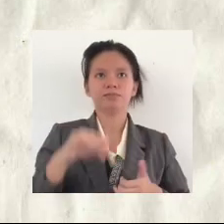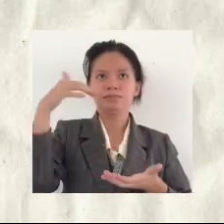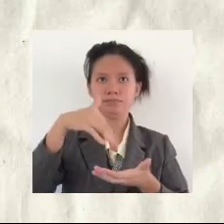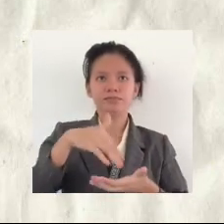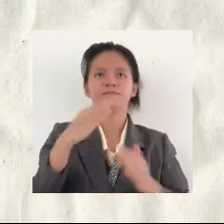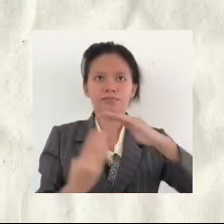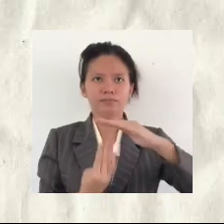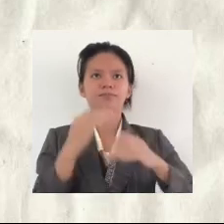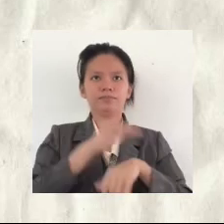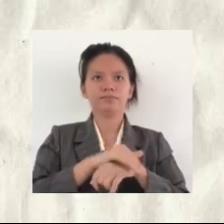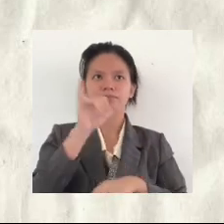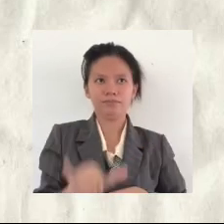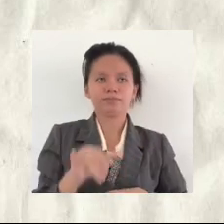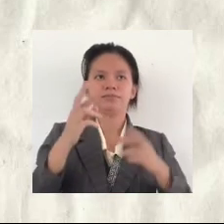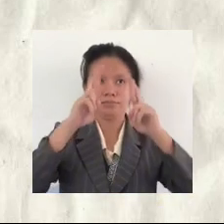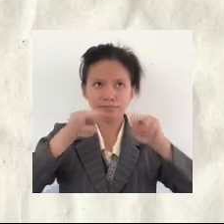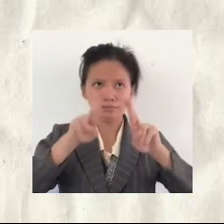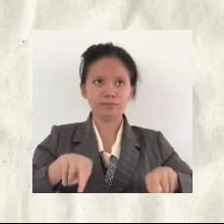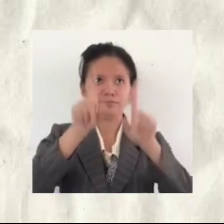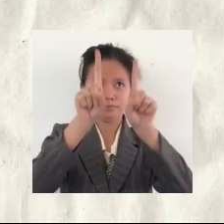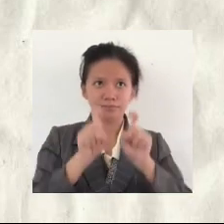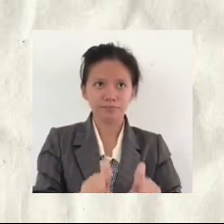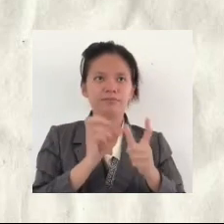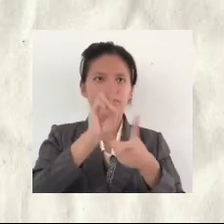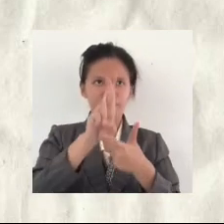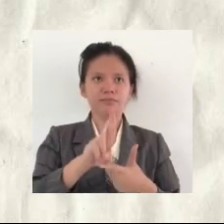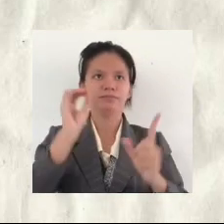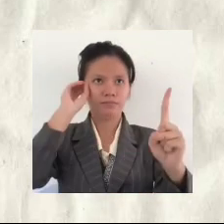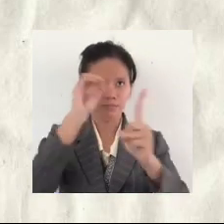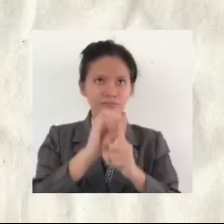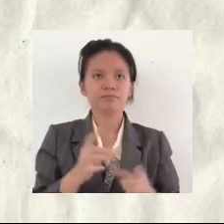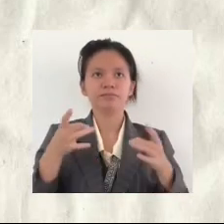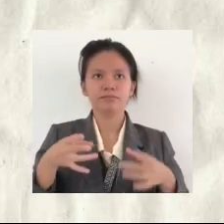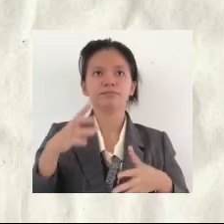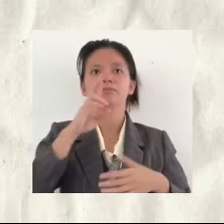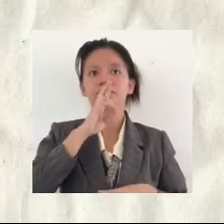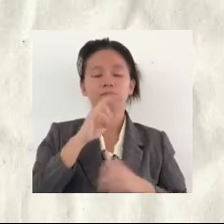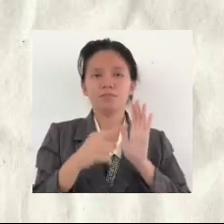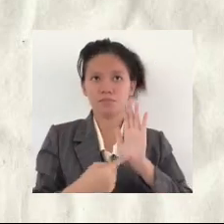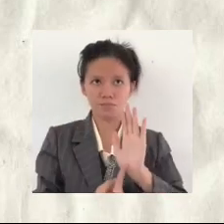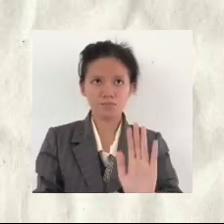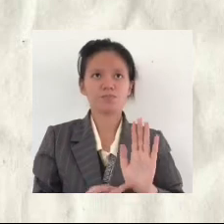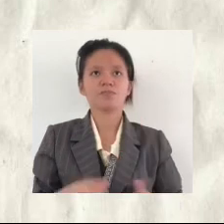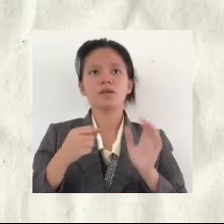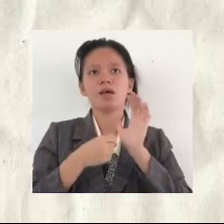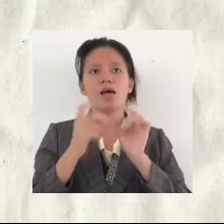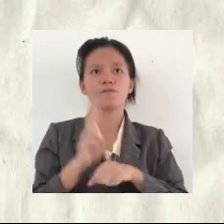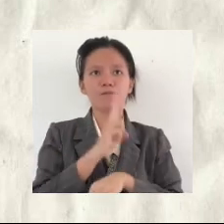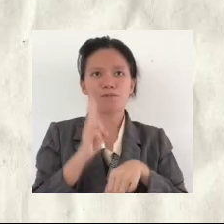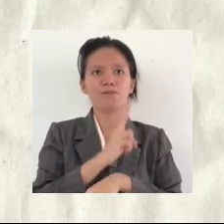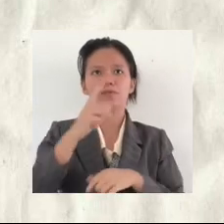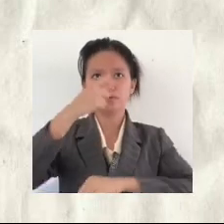consistency of the data throughout your paper. Check data accuracy and ensure consistency between text, tables, and